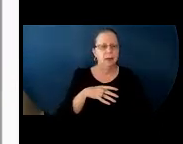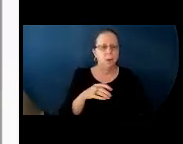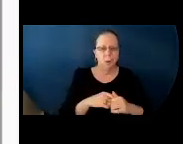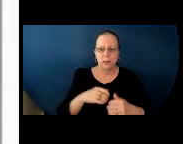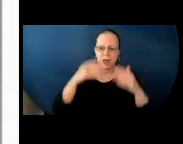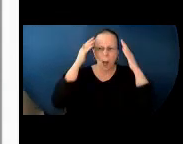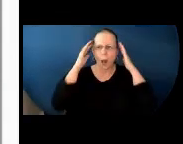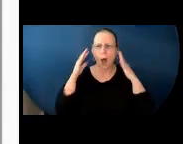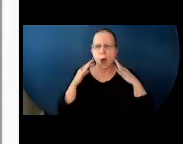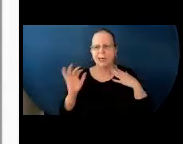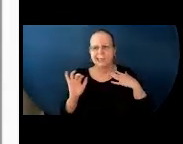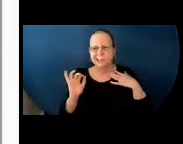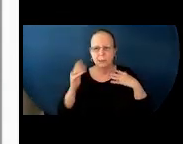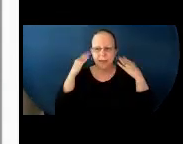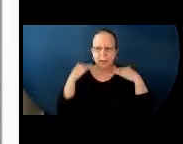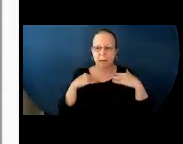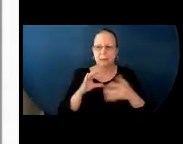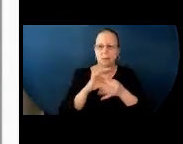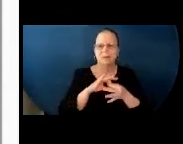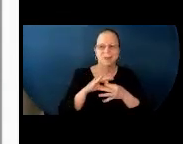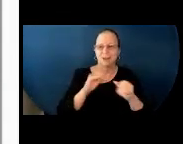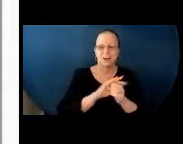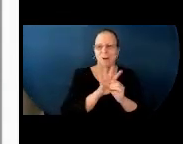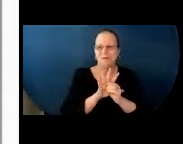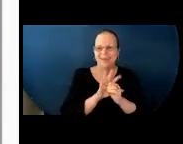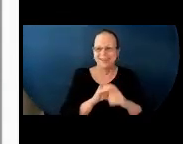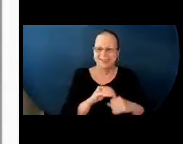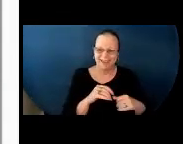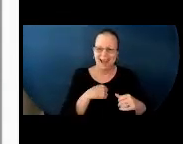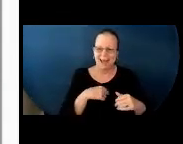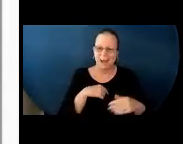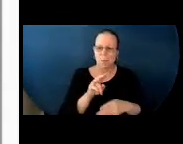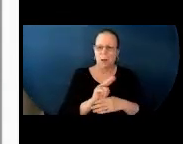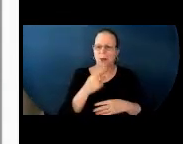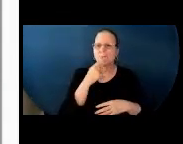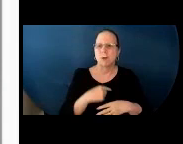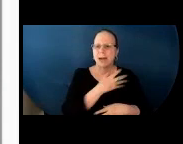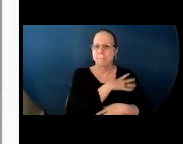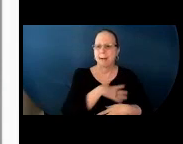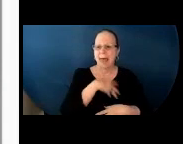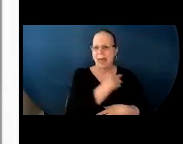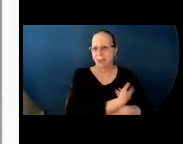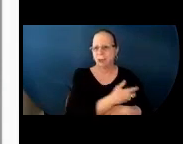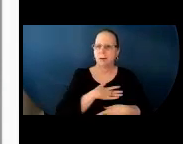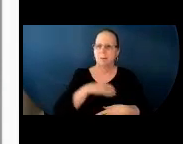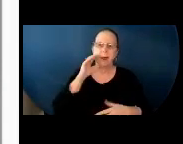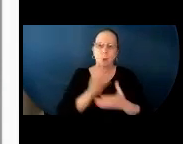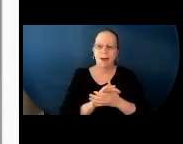longish hair as a result of COVID. I am wearing a red plaid shirt that my wife picked